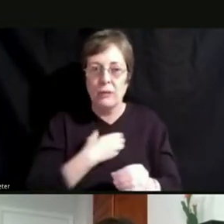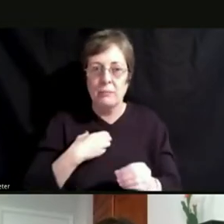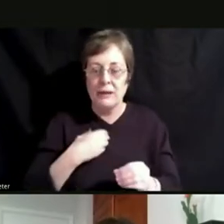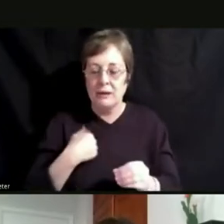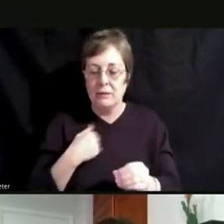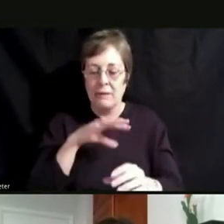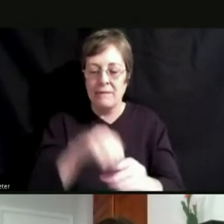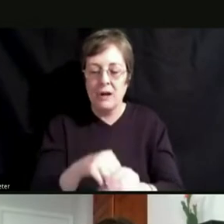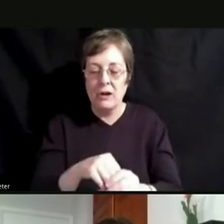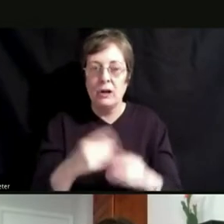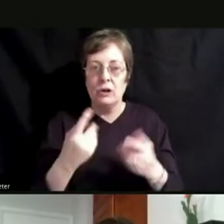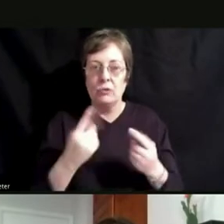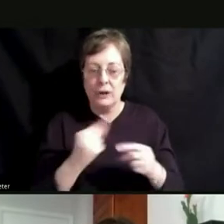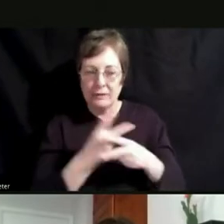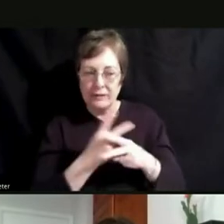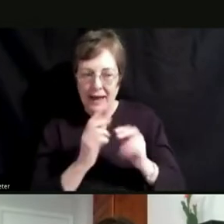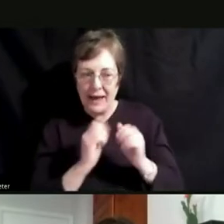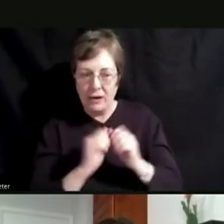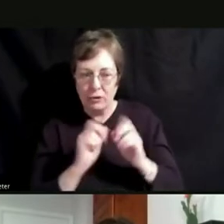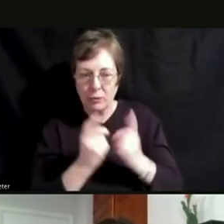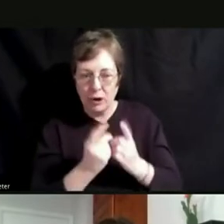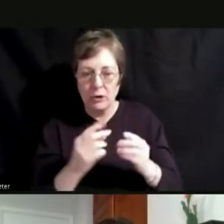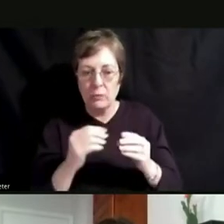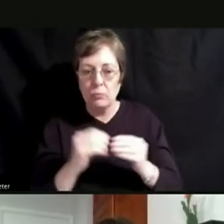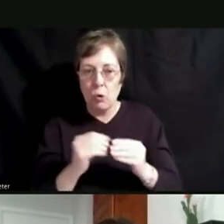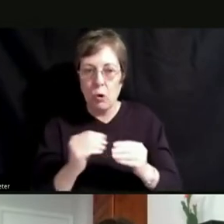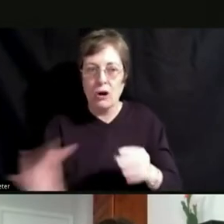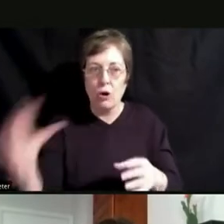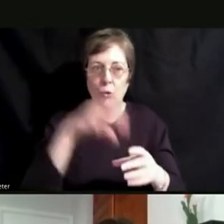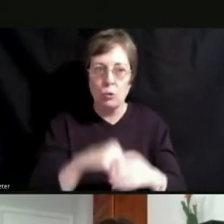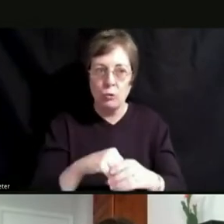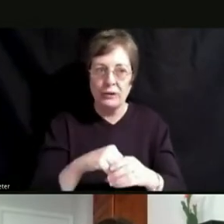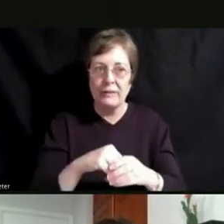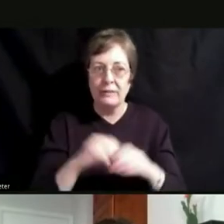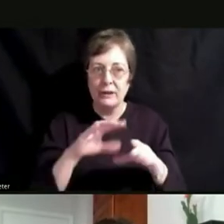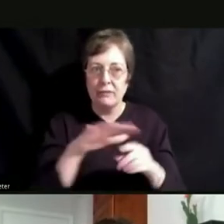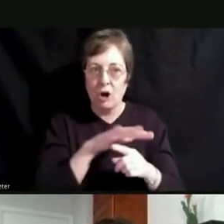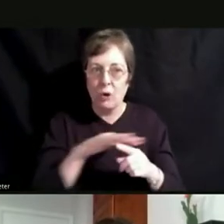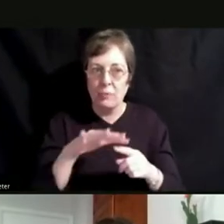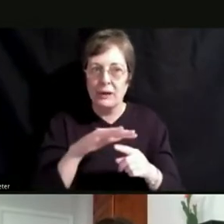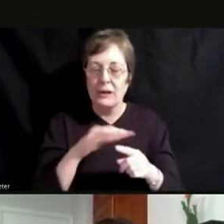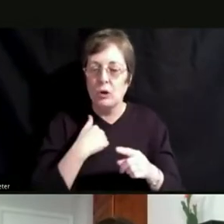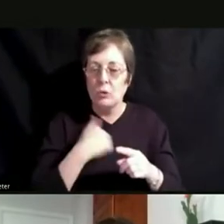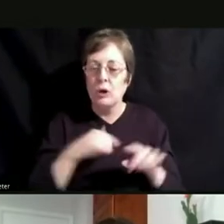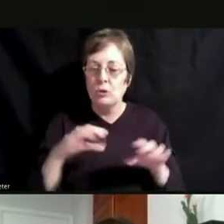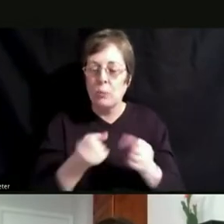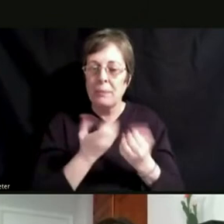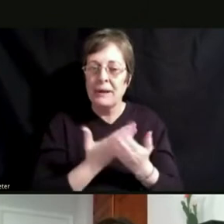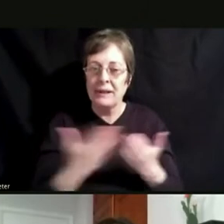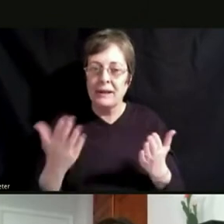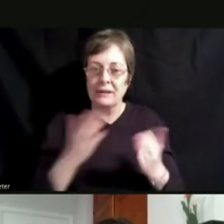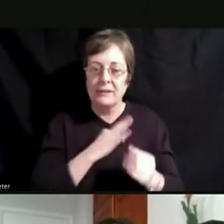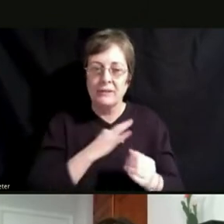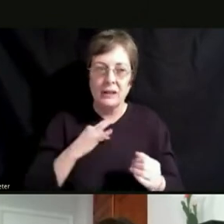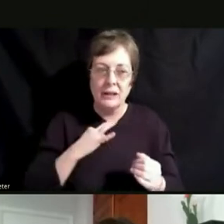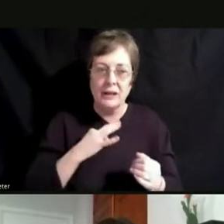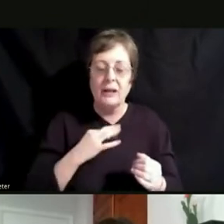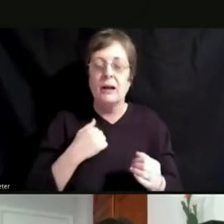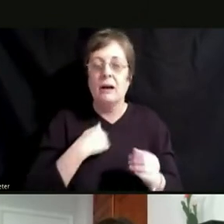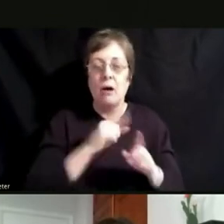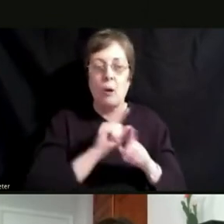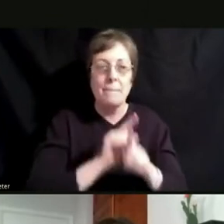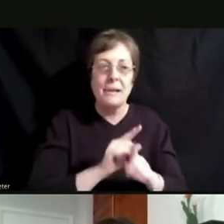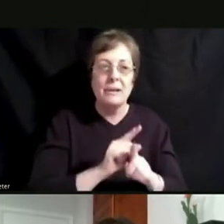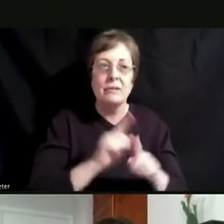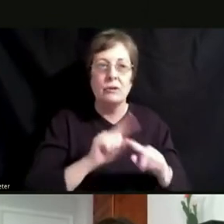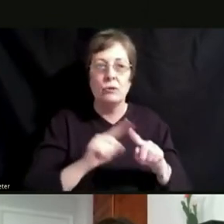make our department a more inclusive environment. So you wear lots of different hats as faculty. Obviously, I'm also a mentor for different